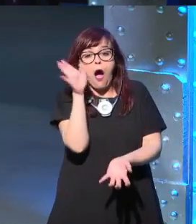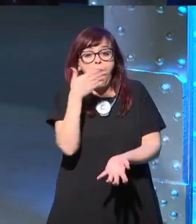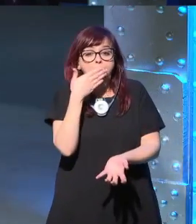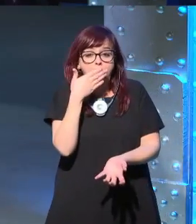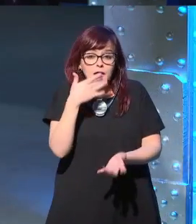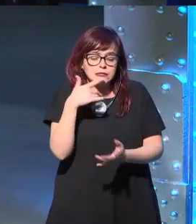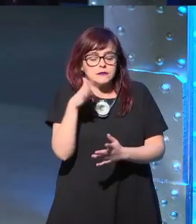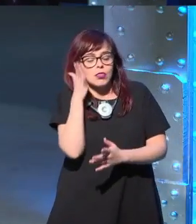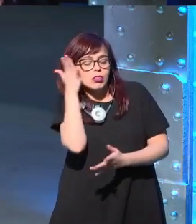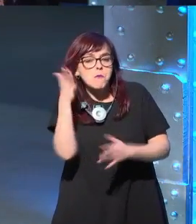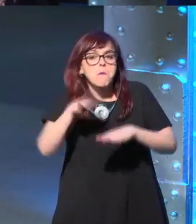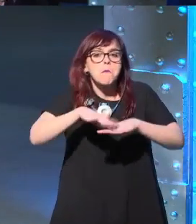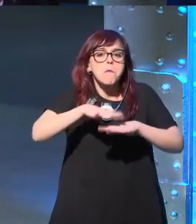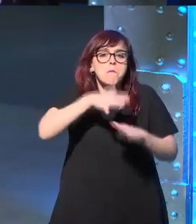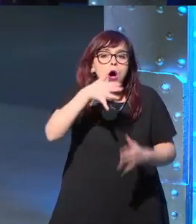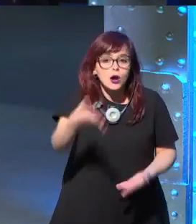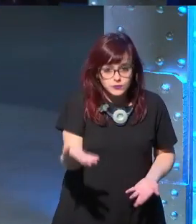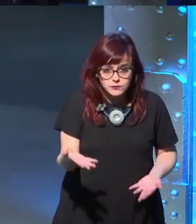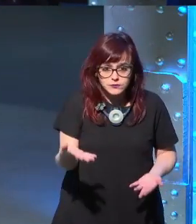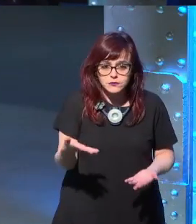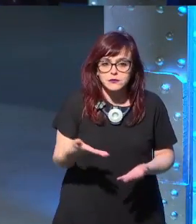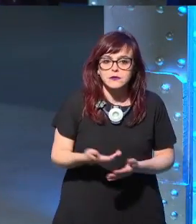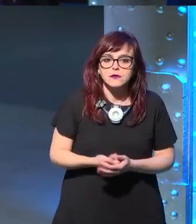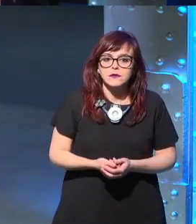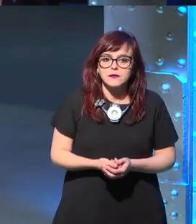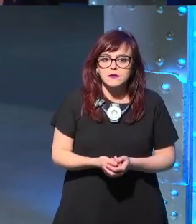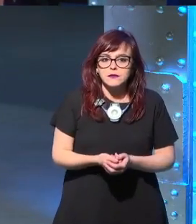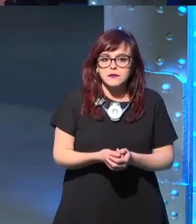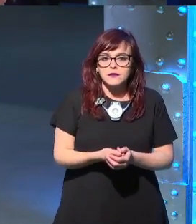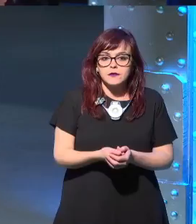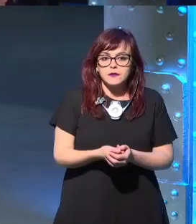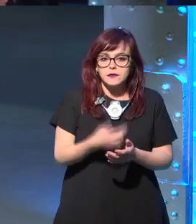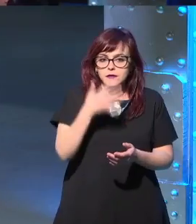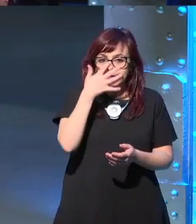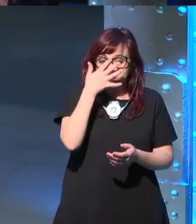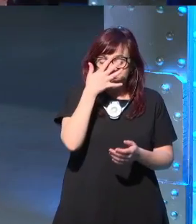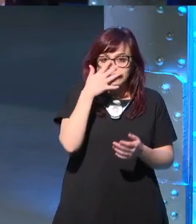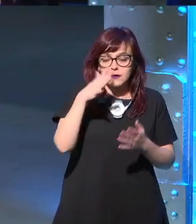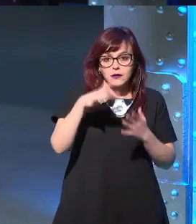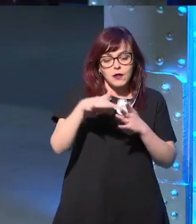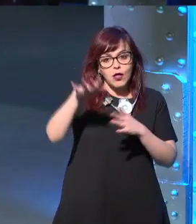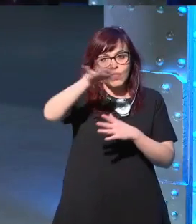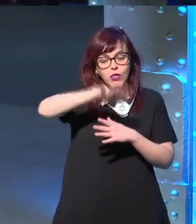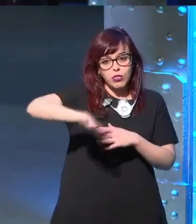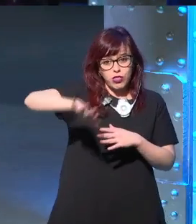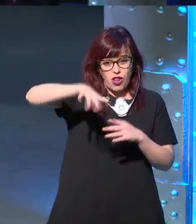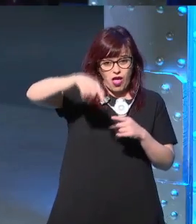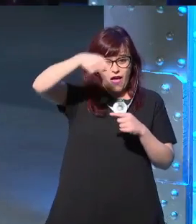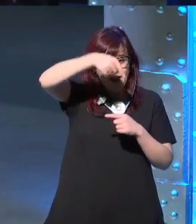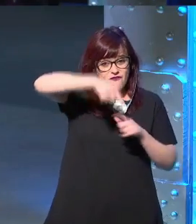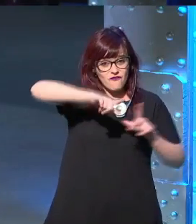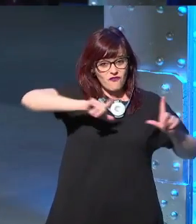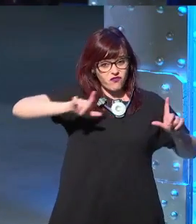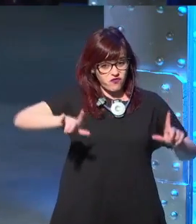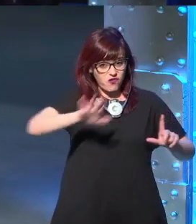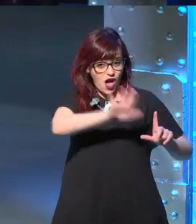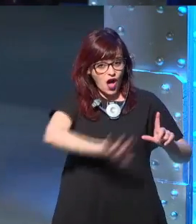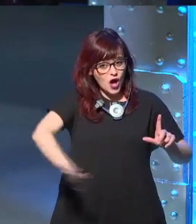turned 30 at this point. The very bottom is a recipe for boiling the